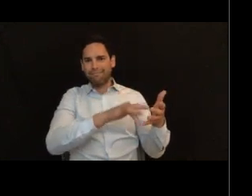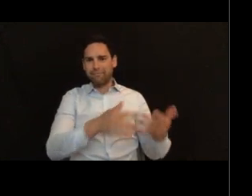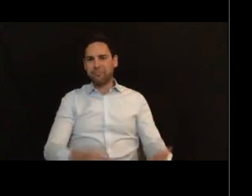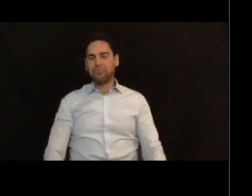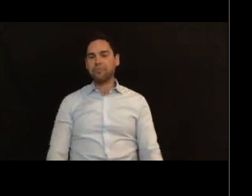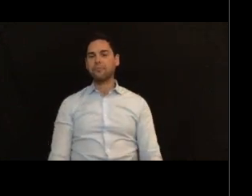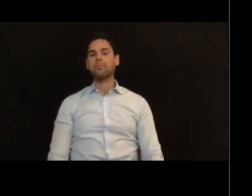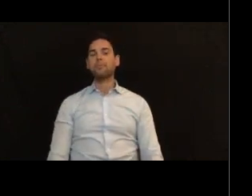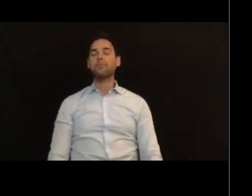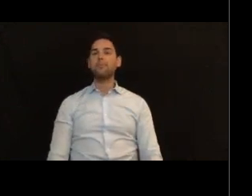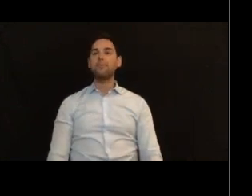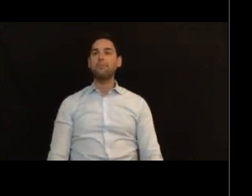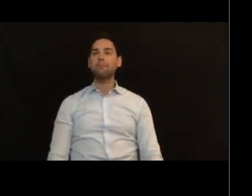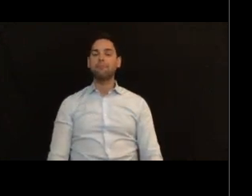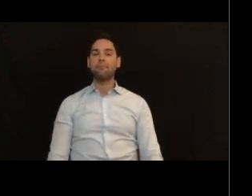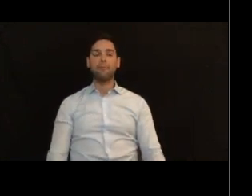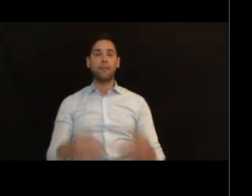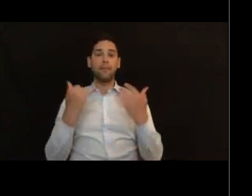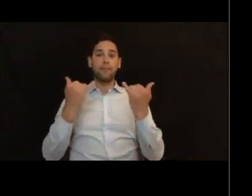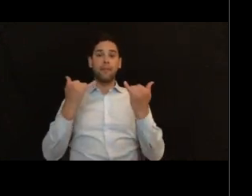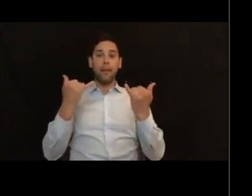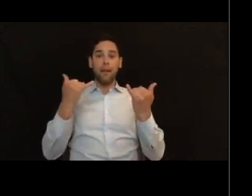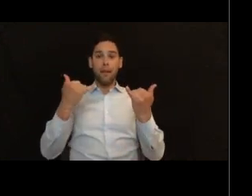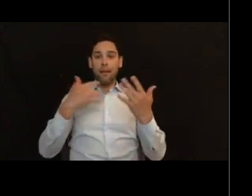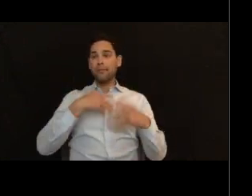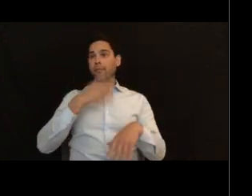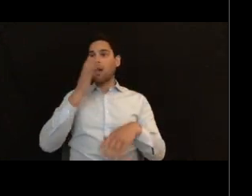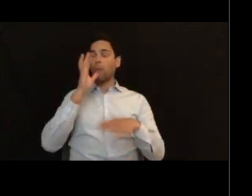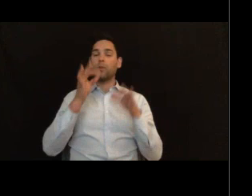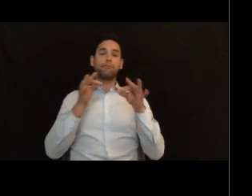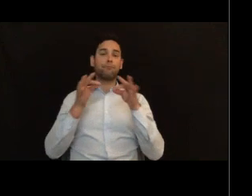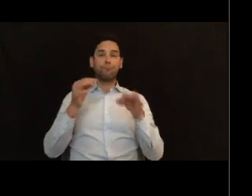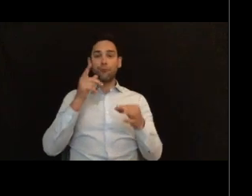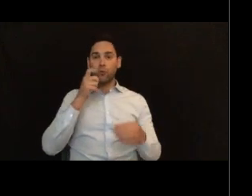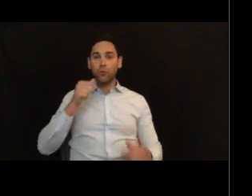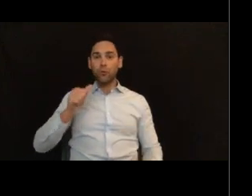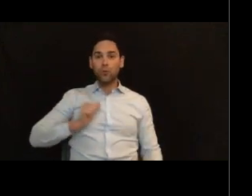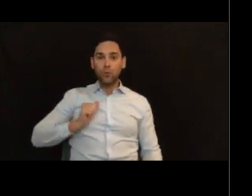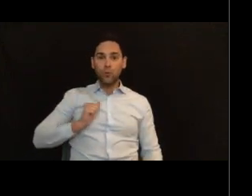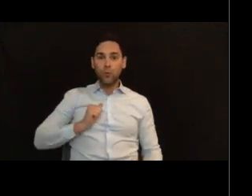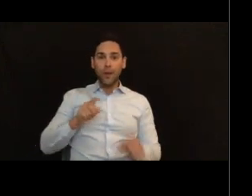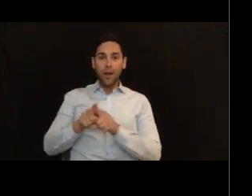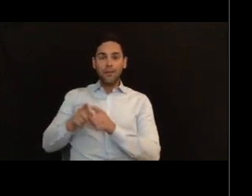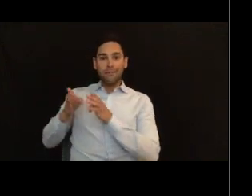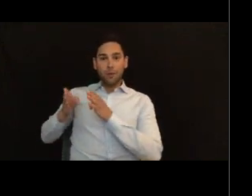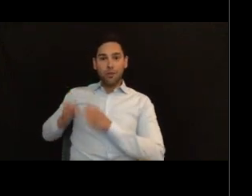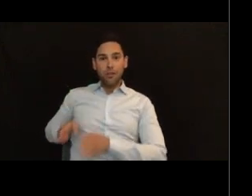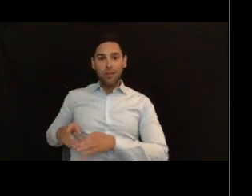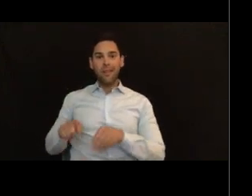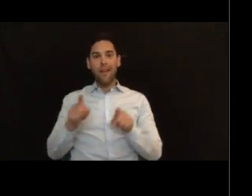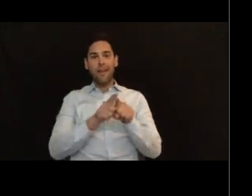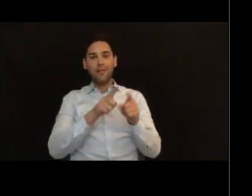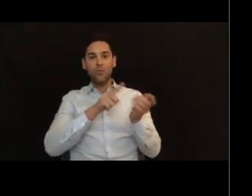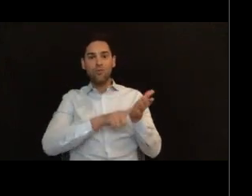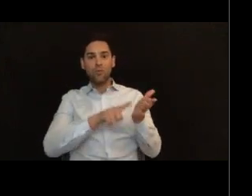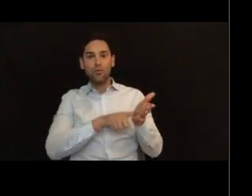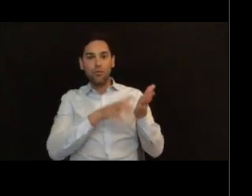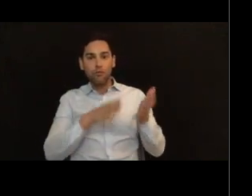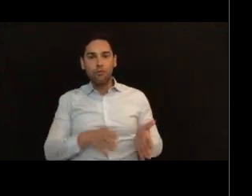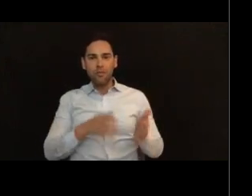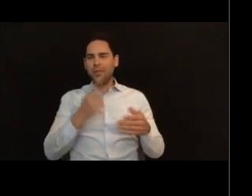overview of who I am as both a person and a researcher, and how that relates to the work that I